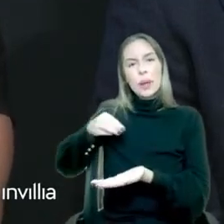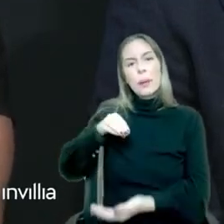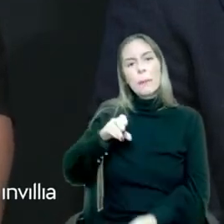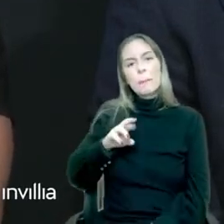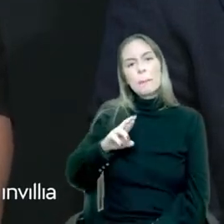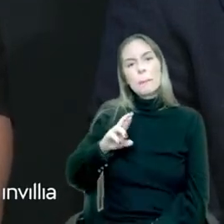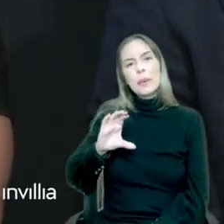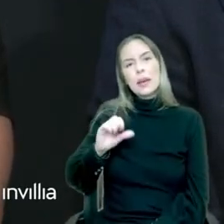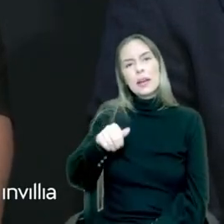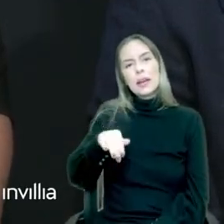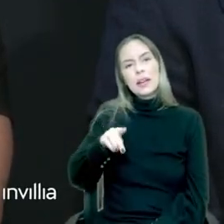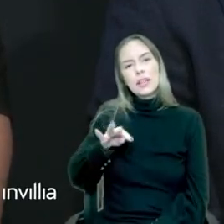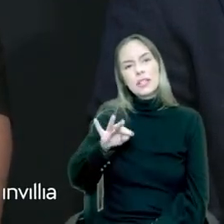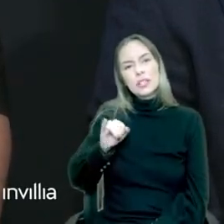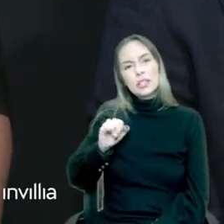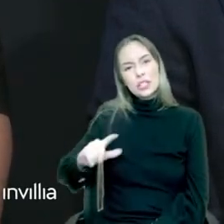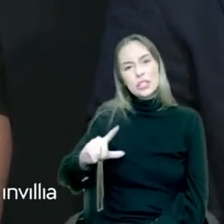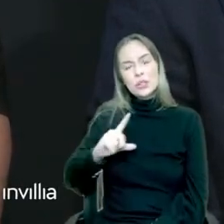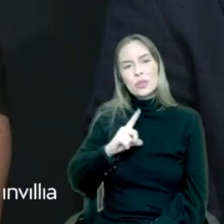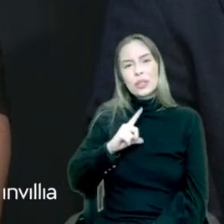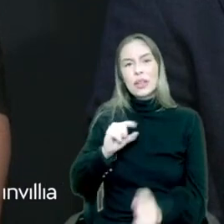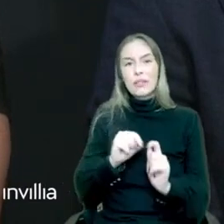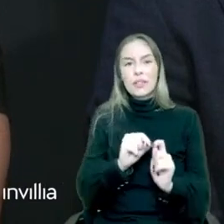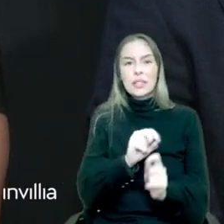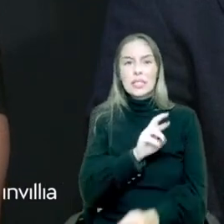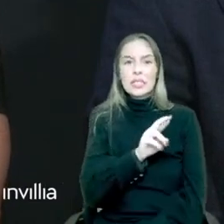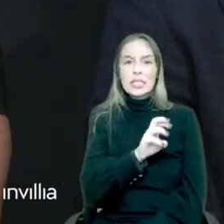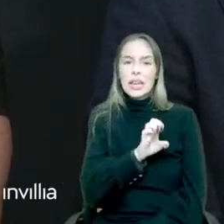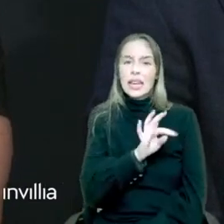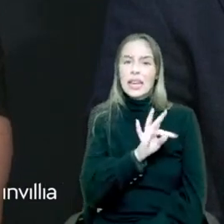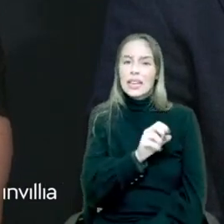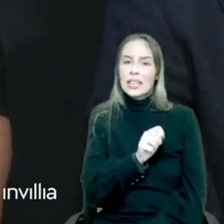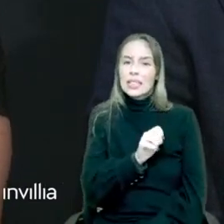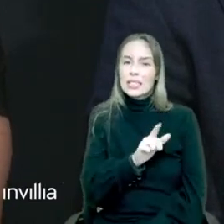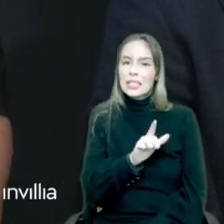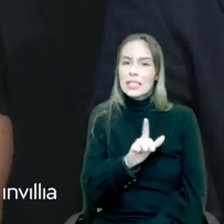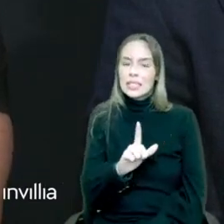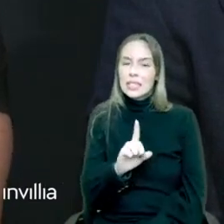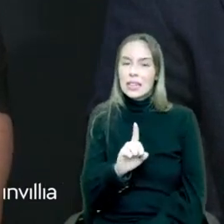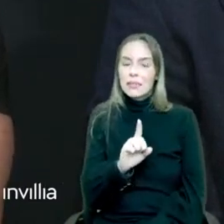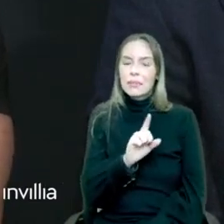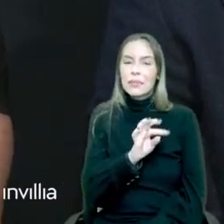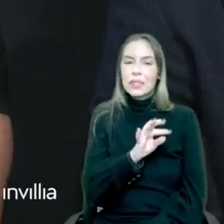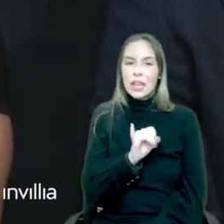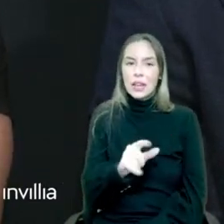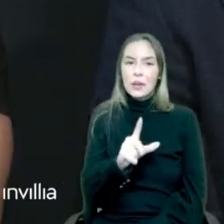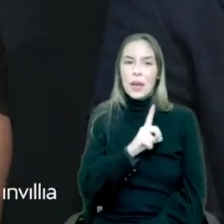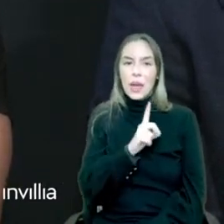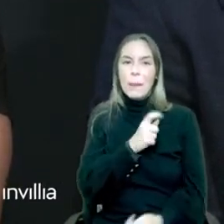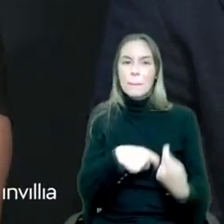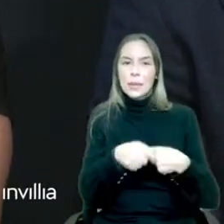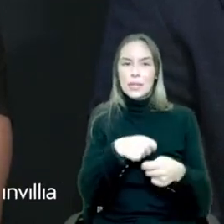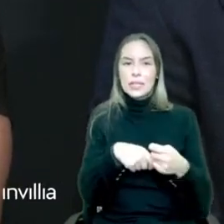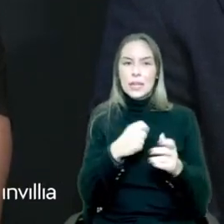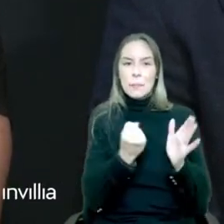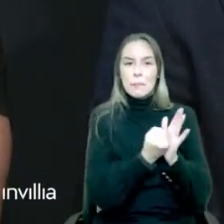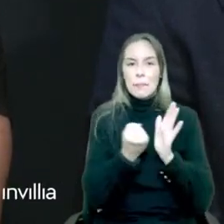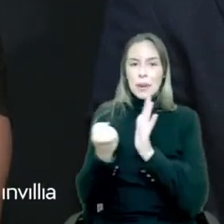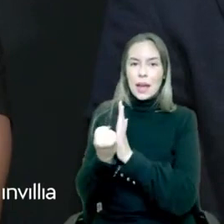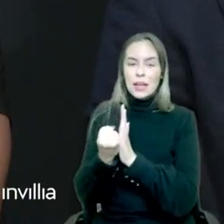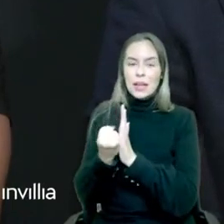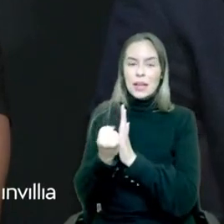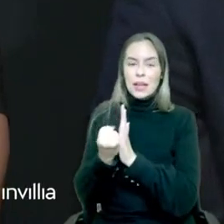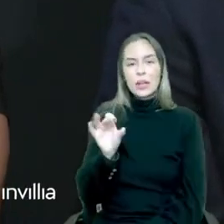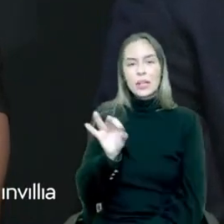mid-sized retail bank. We split our business between branches that represent 40% of the business and digital channels